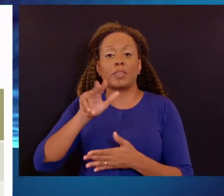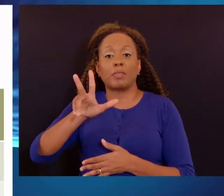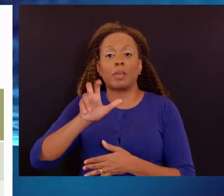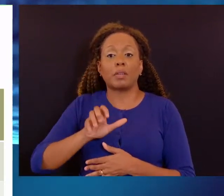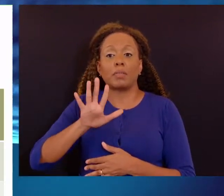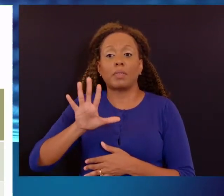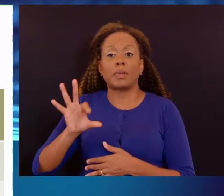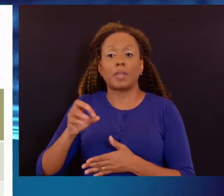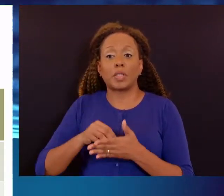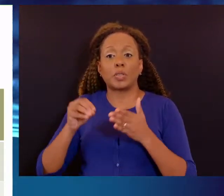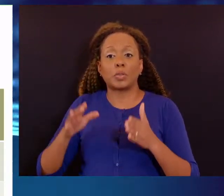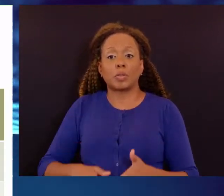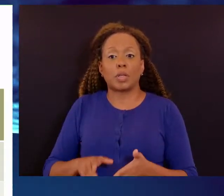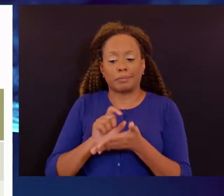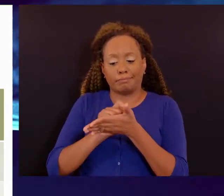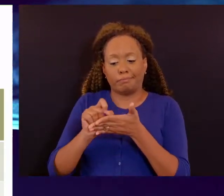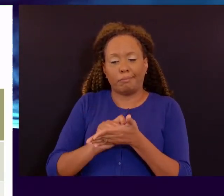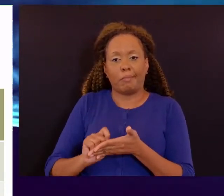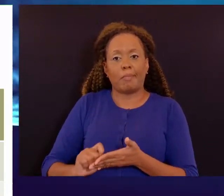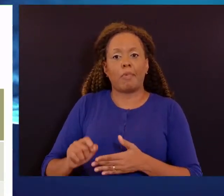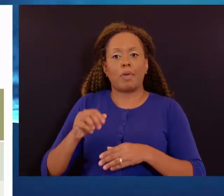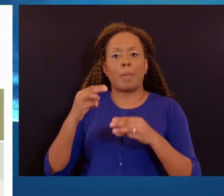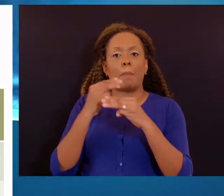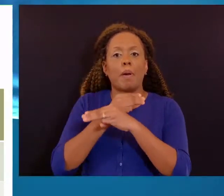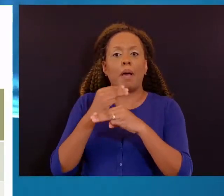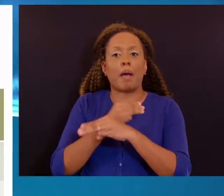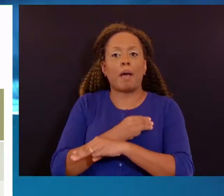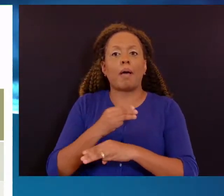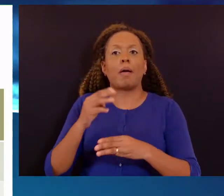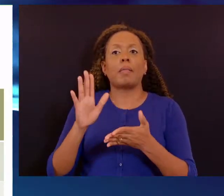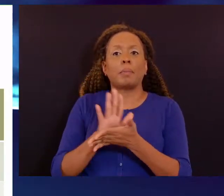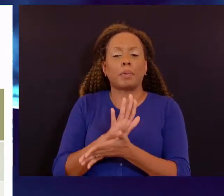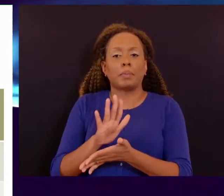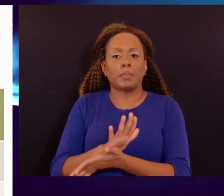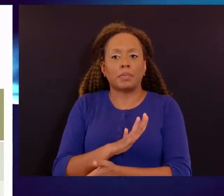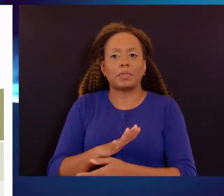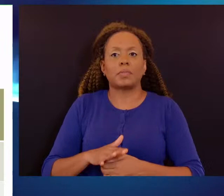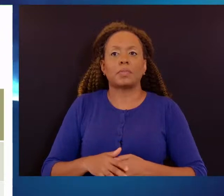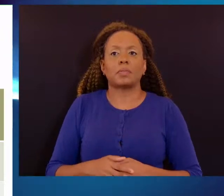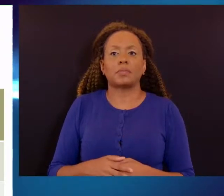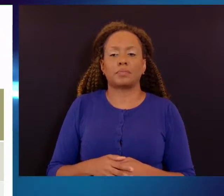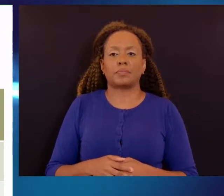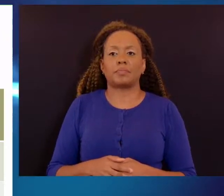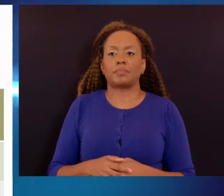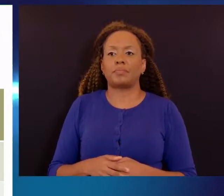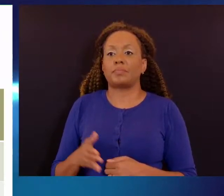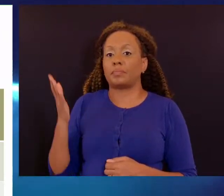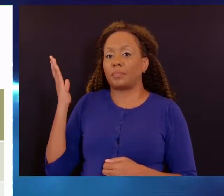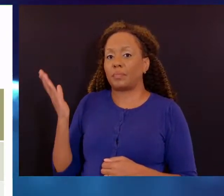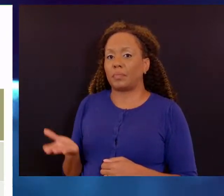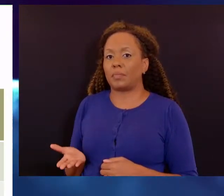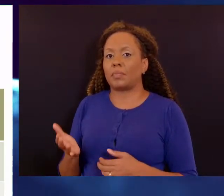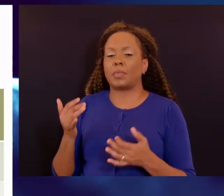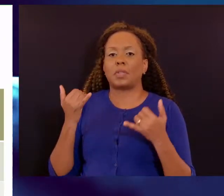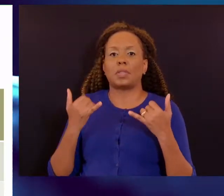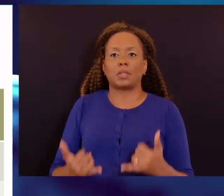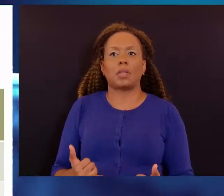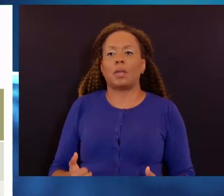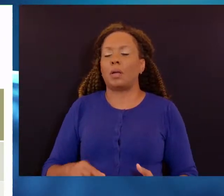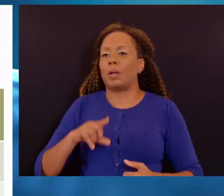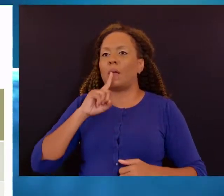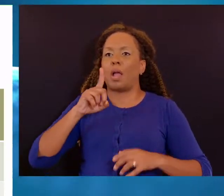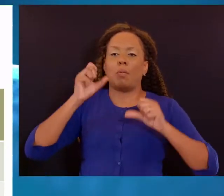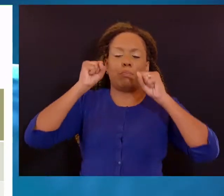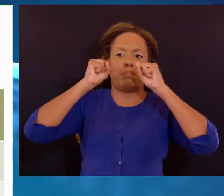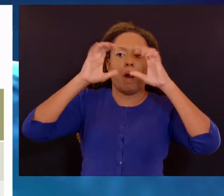3,359 students wrote that paper, and the mean score is what is alarming, especially for